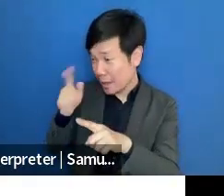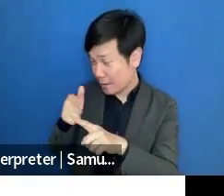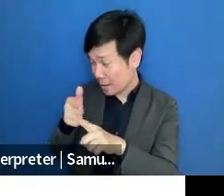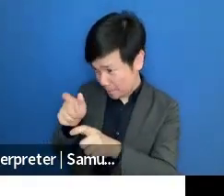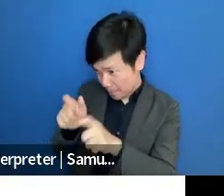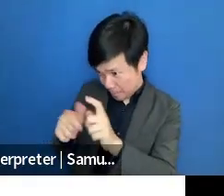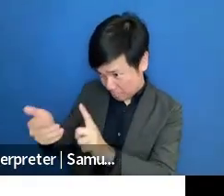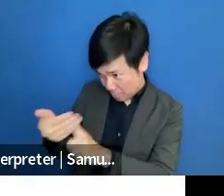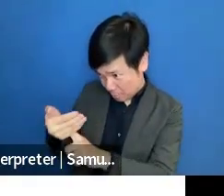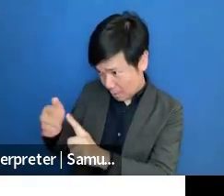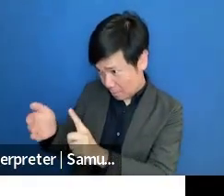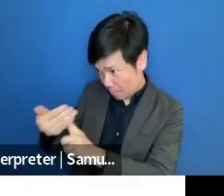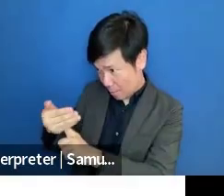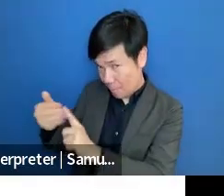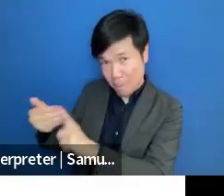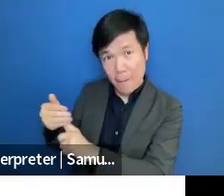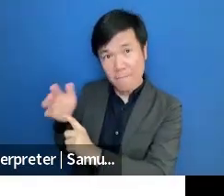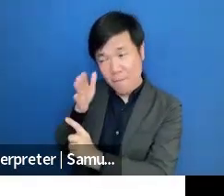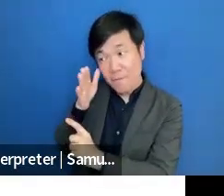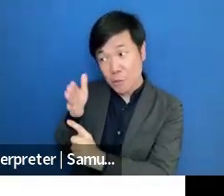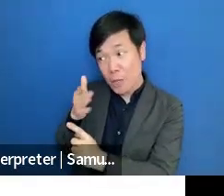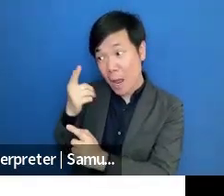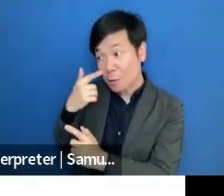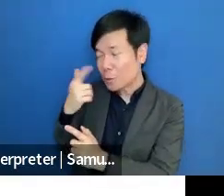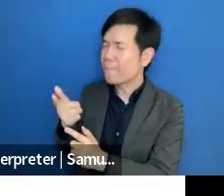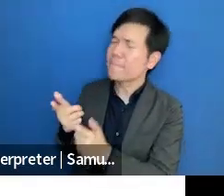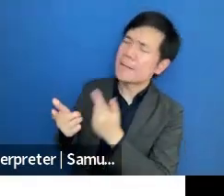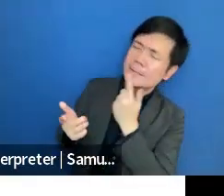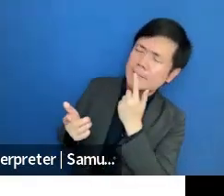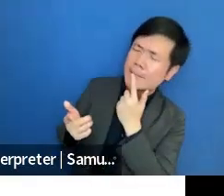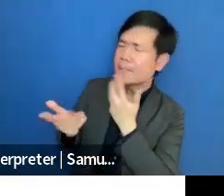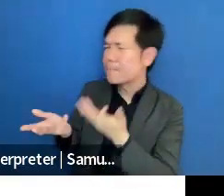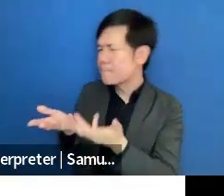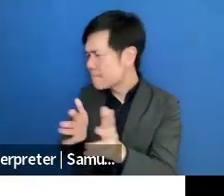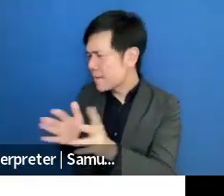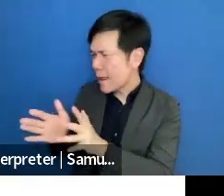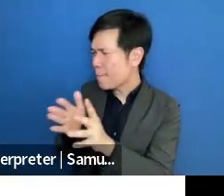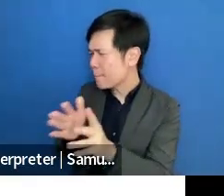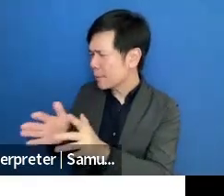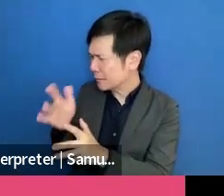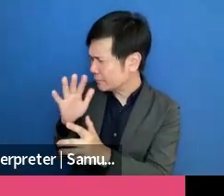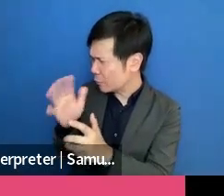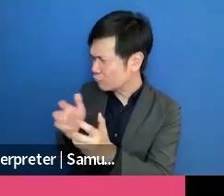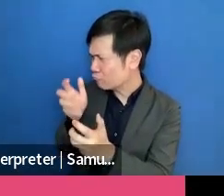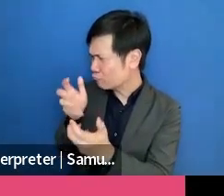needs would be addressed separately through case management approaches.